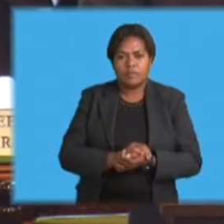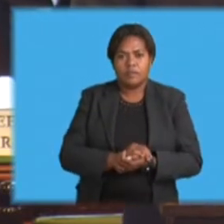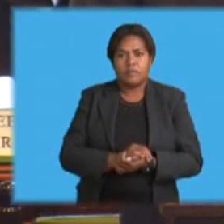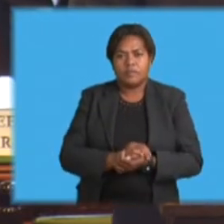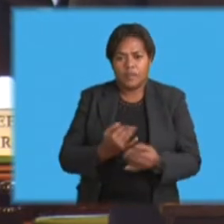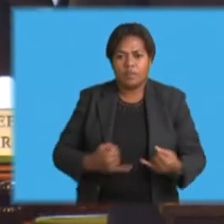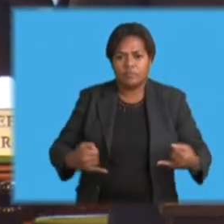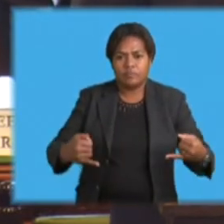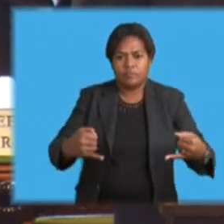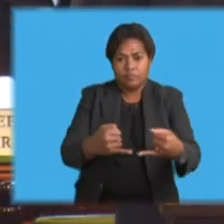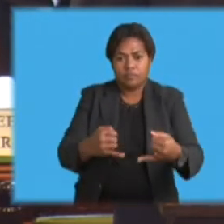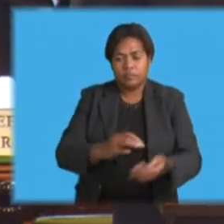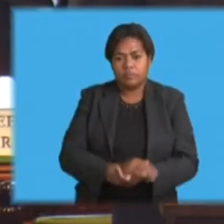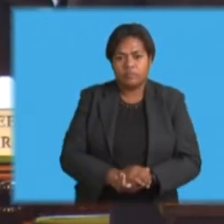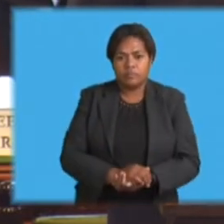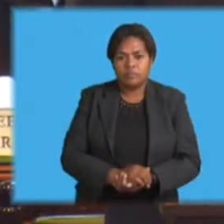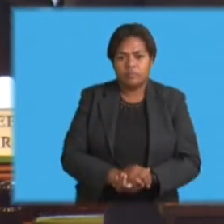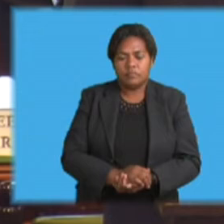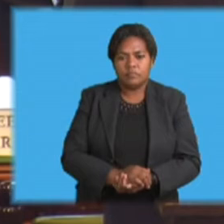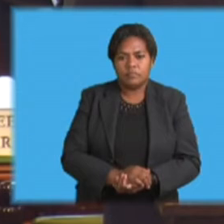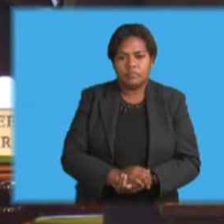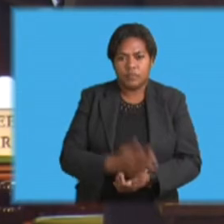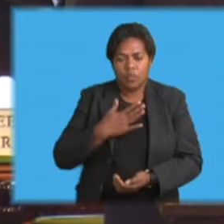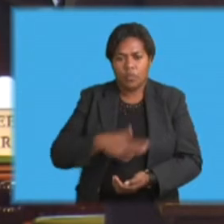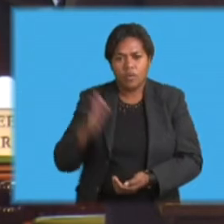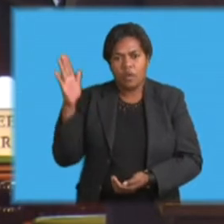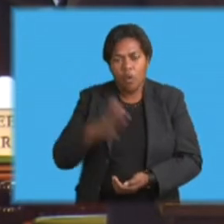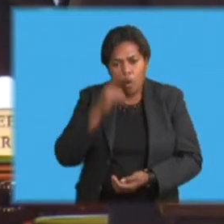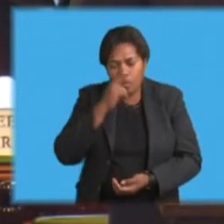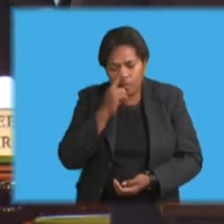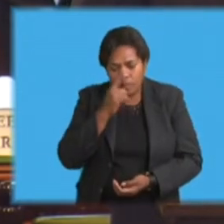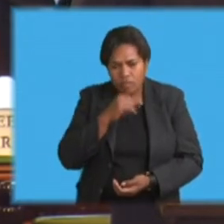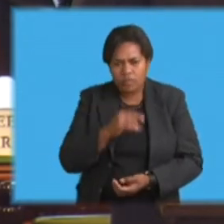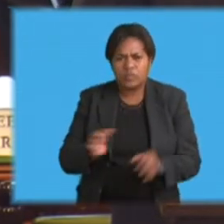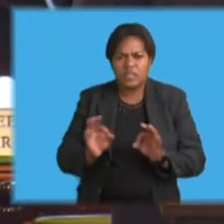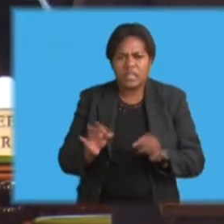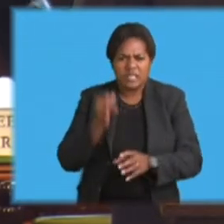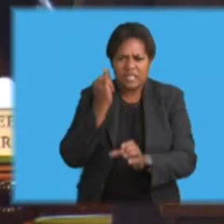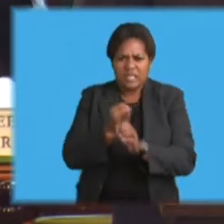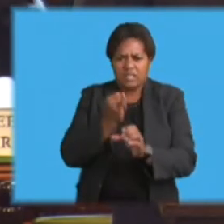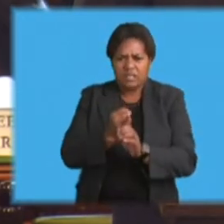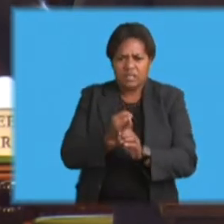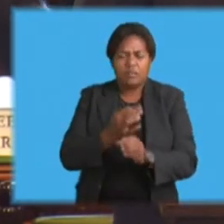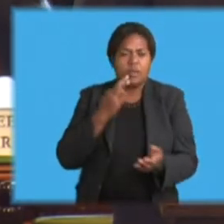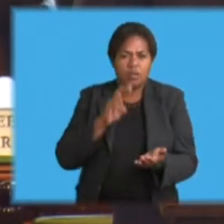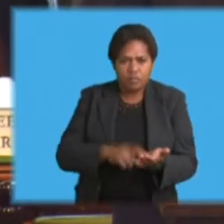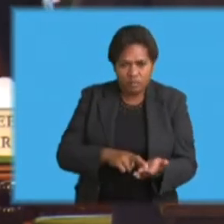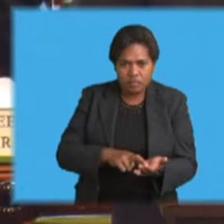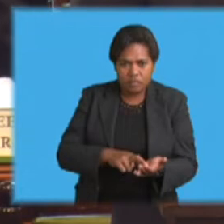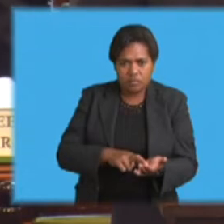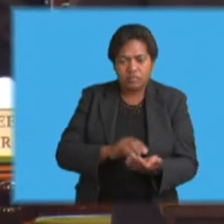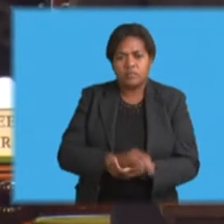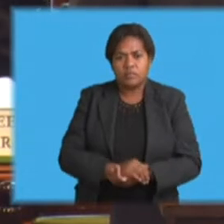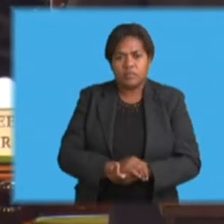areas in Fiji. And as a prerequisite, we require all clients to have no previous immigration or police record. They must be able to pass